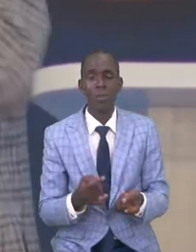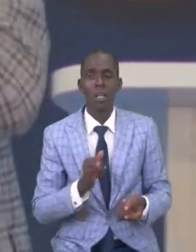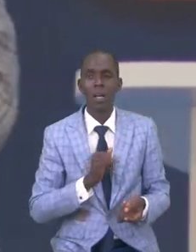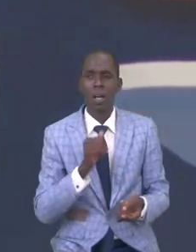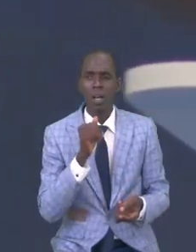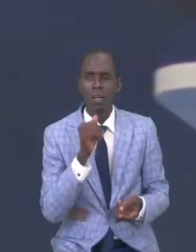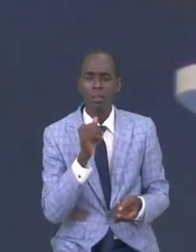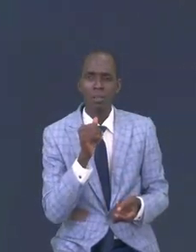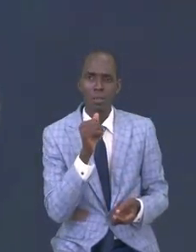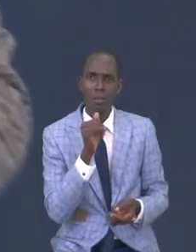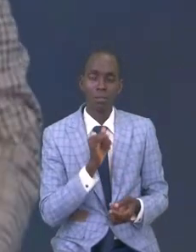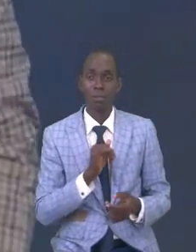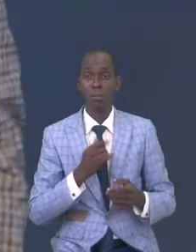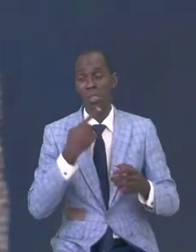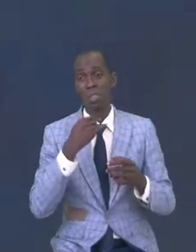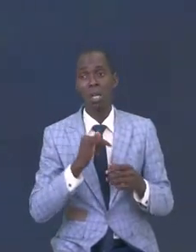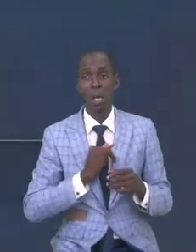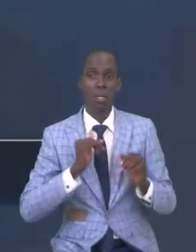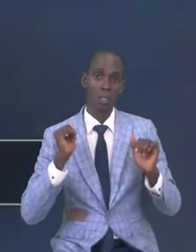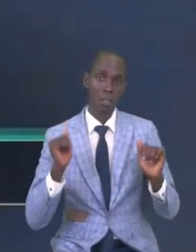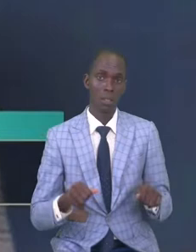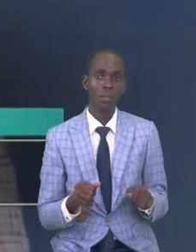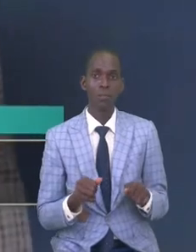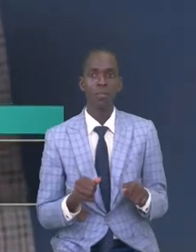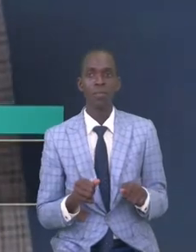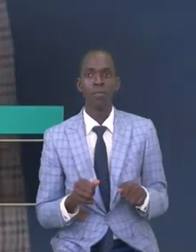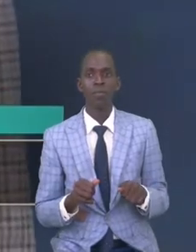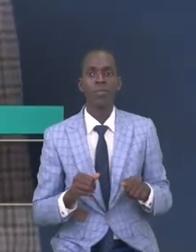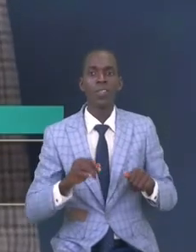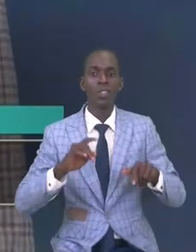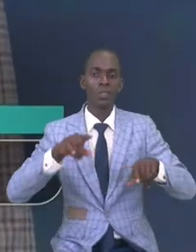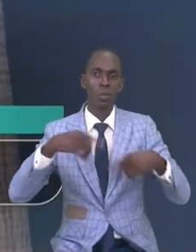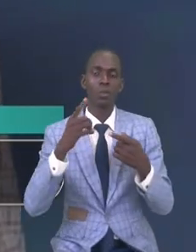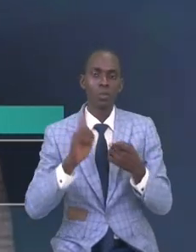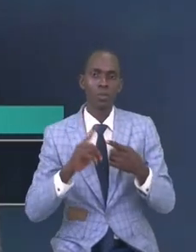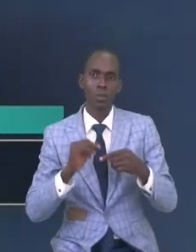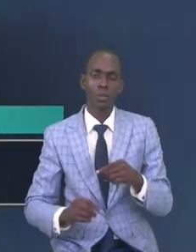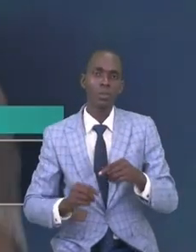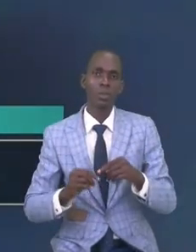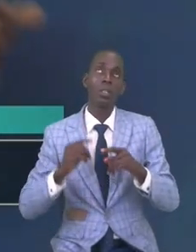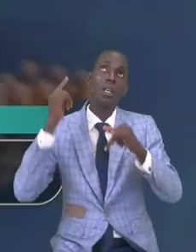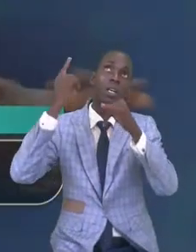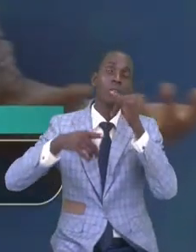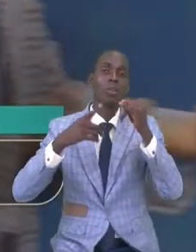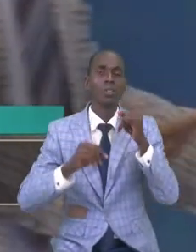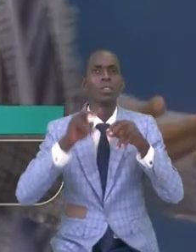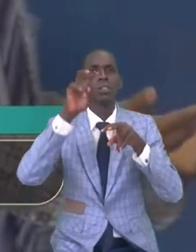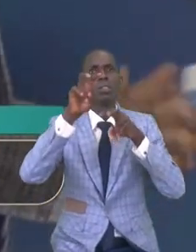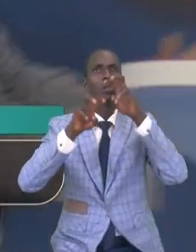They say, I can get to the first rung of the ladder, but no more.